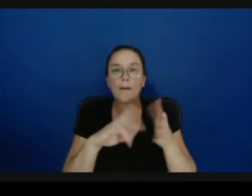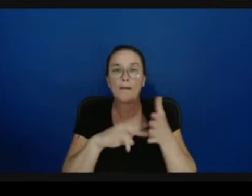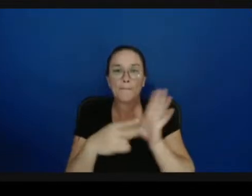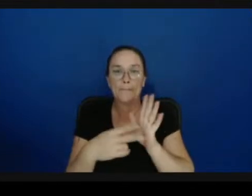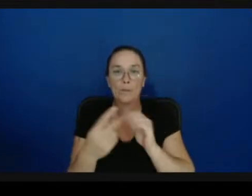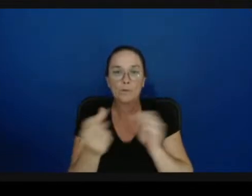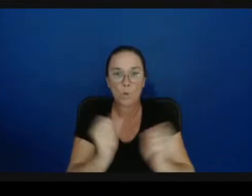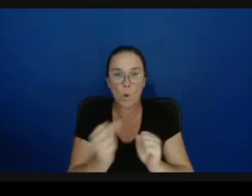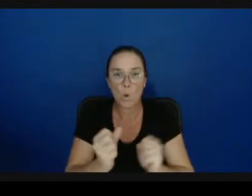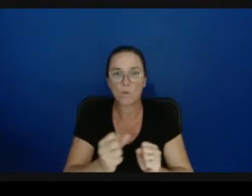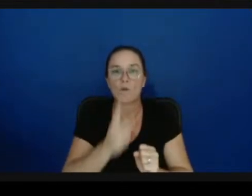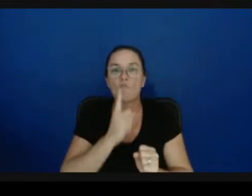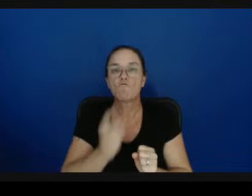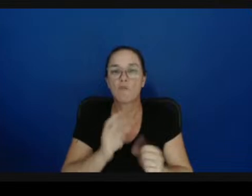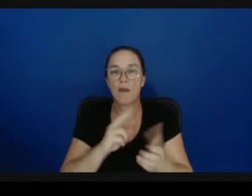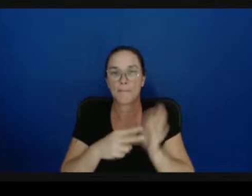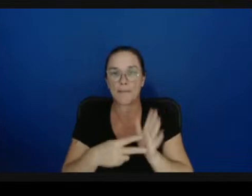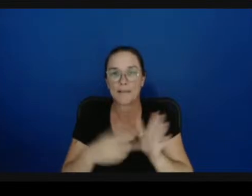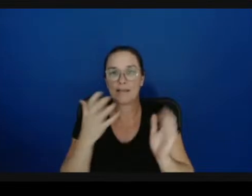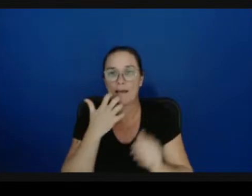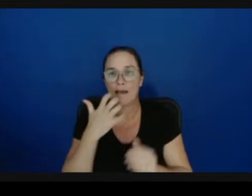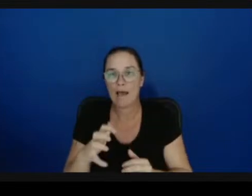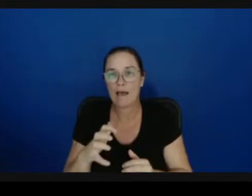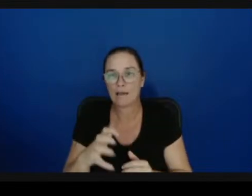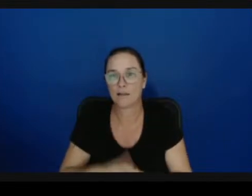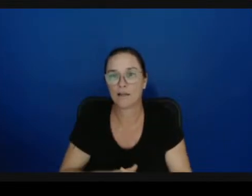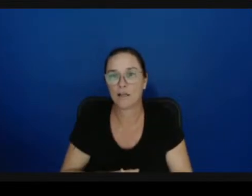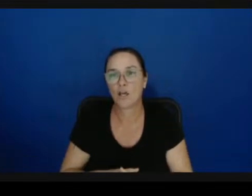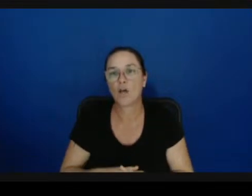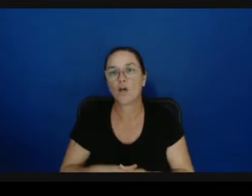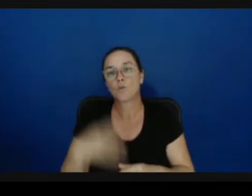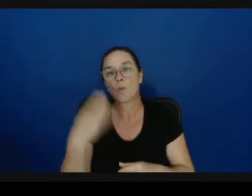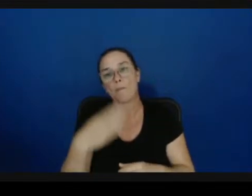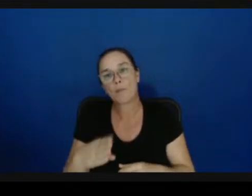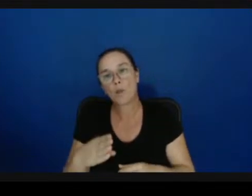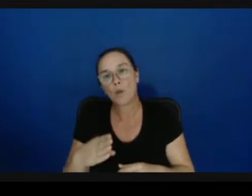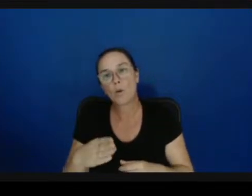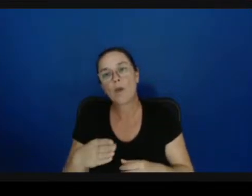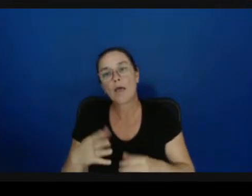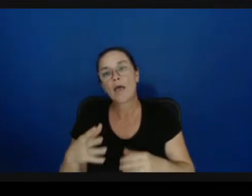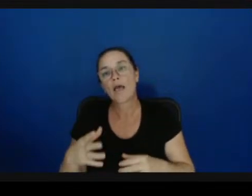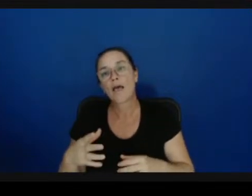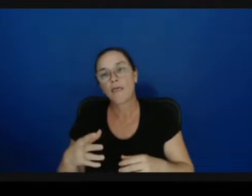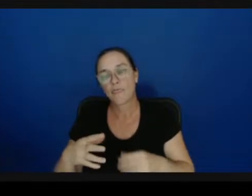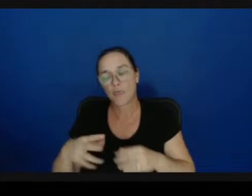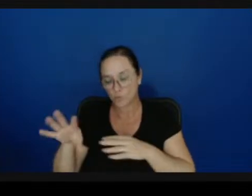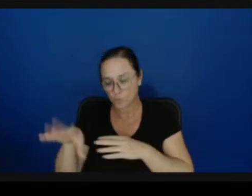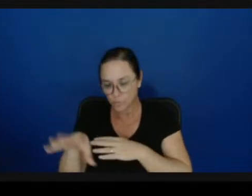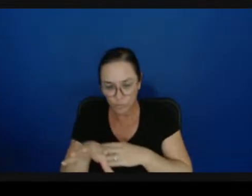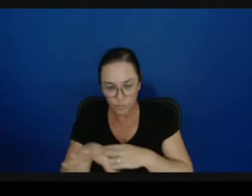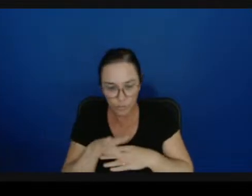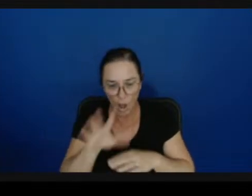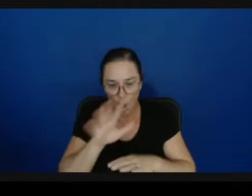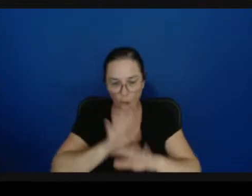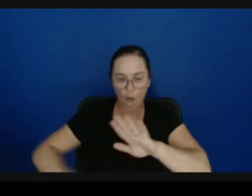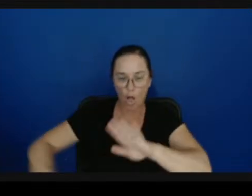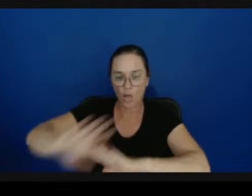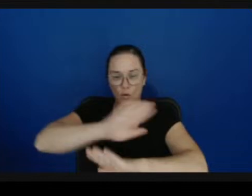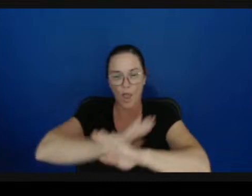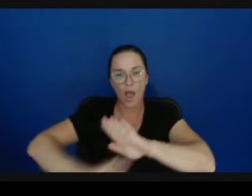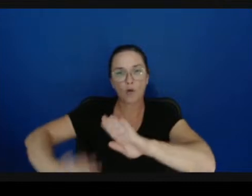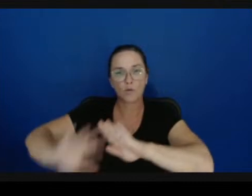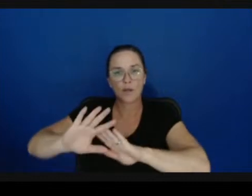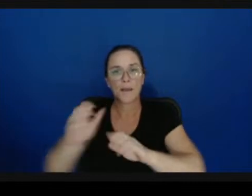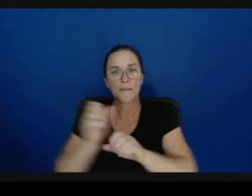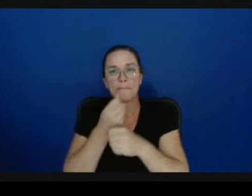areas in here are the actual lava pads, and the blue is the edges, so they're making sure they catch all around it and get the full image, just to be clear